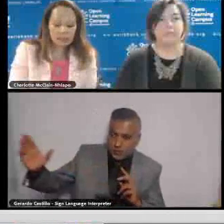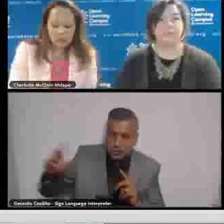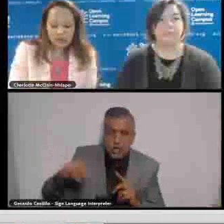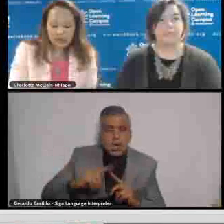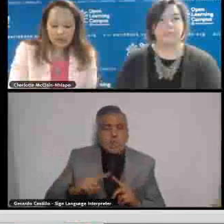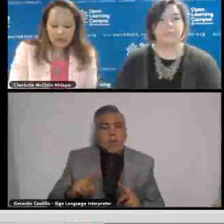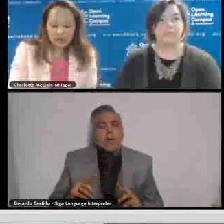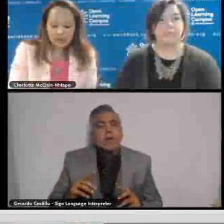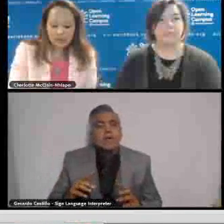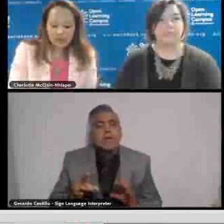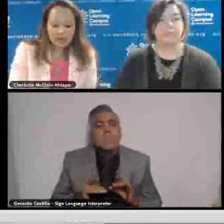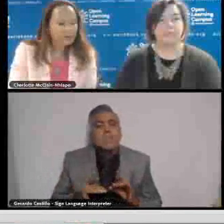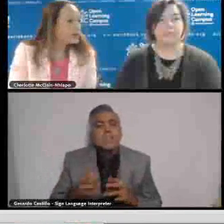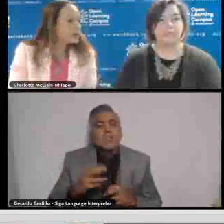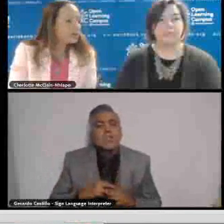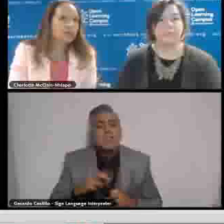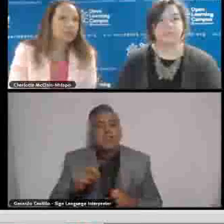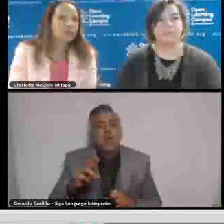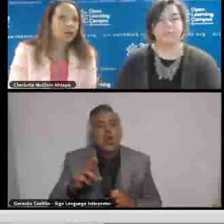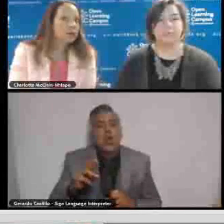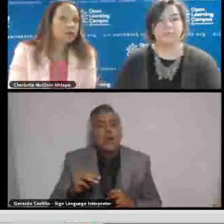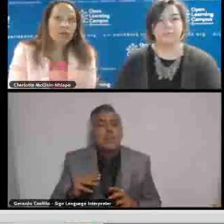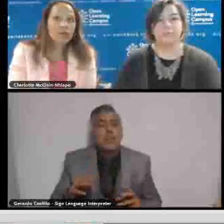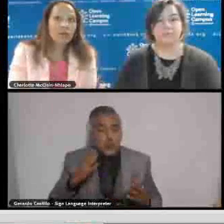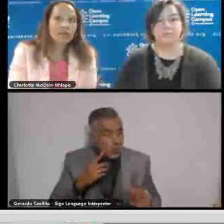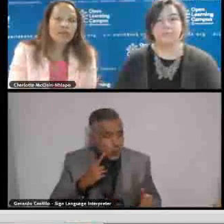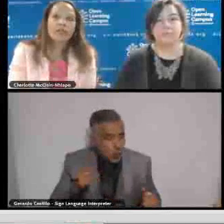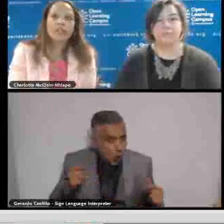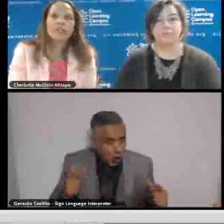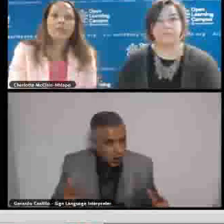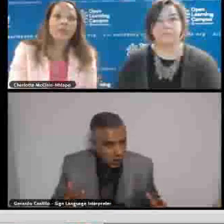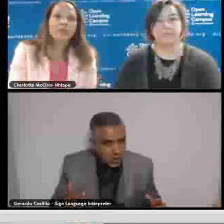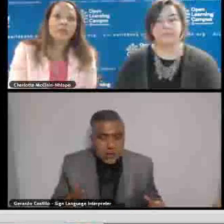that inclusive DRM is good for all. So it's not just